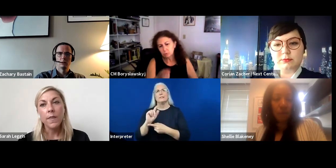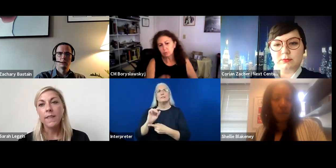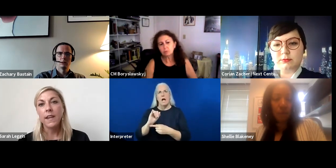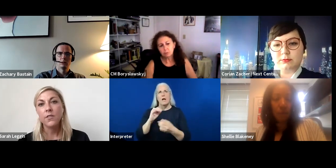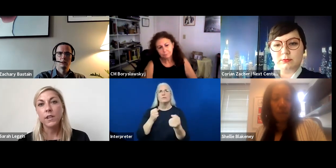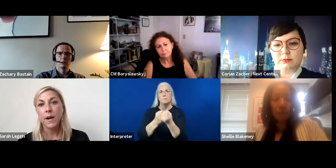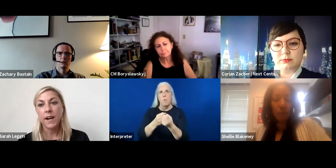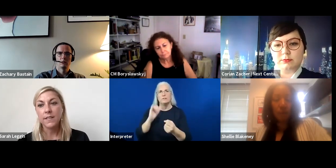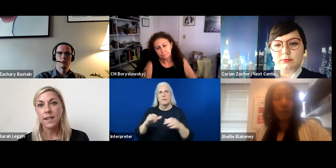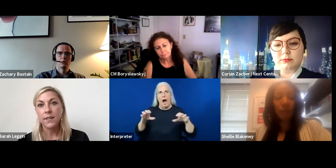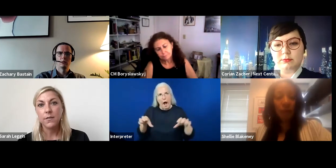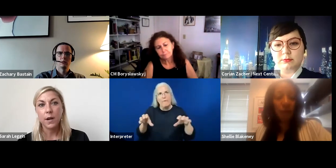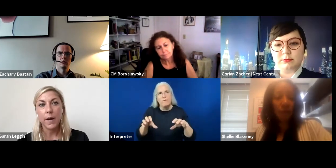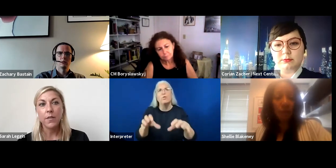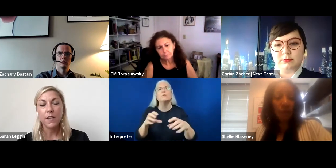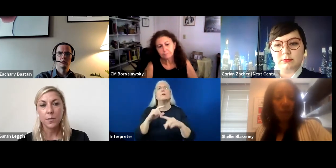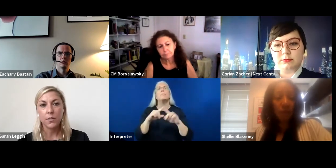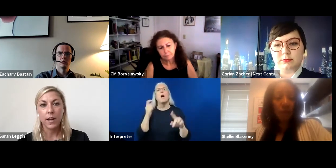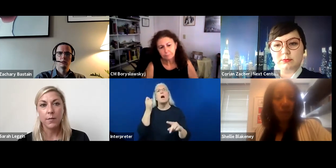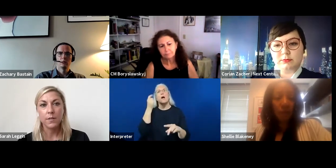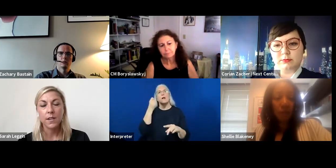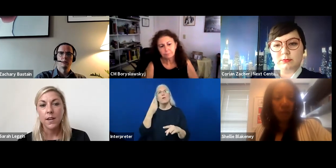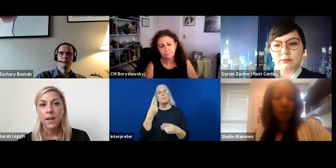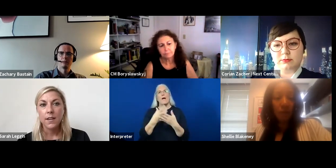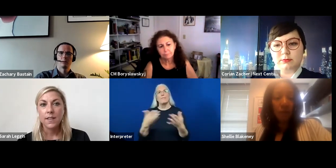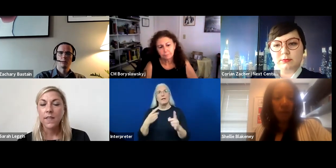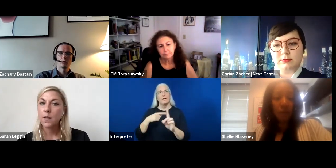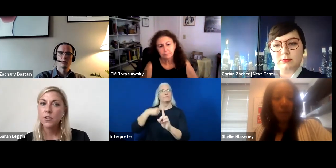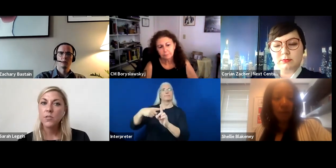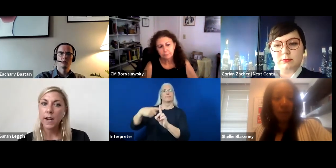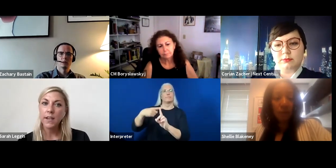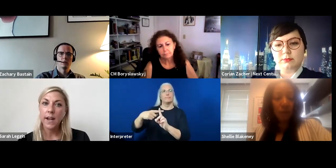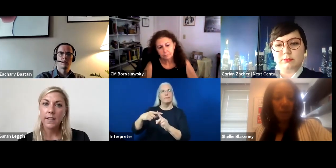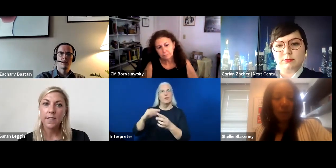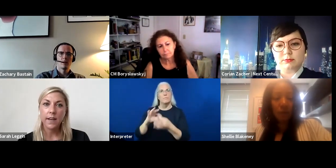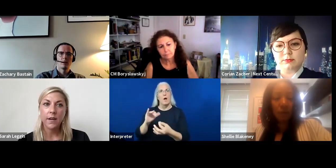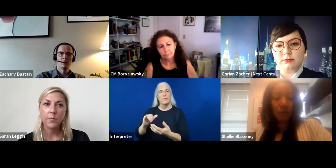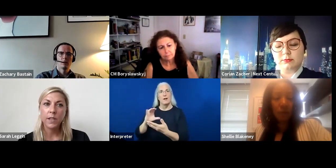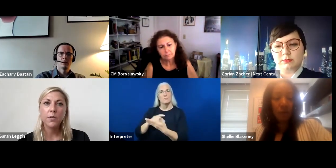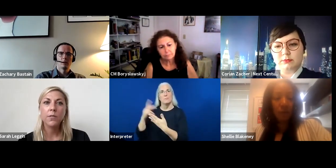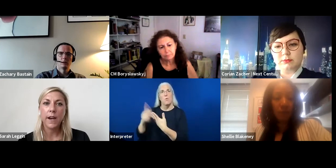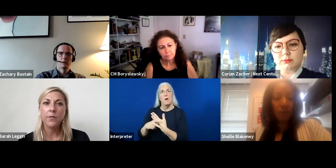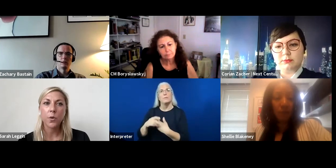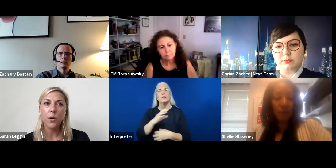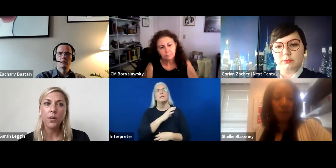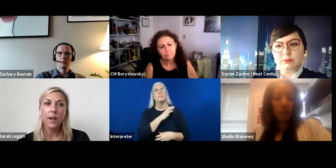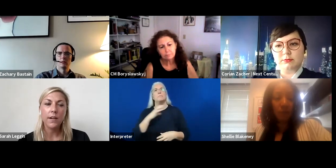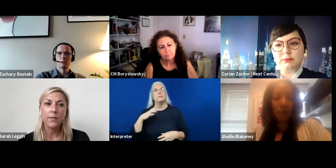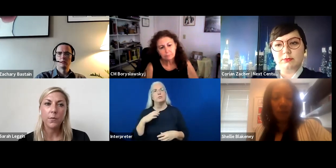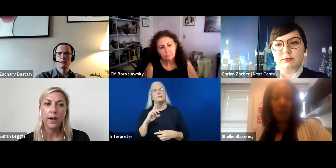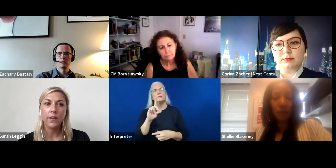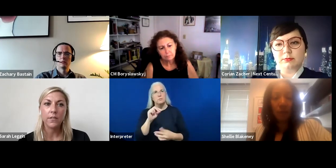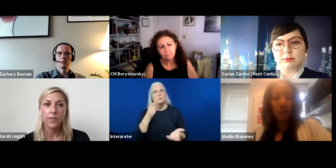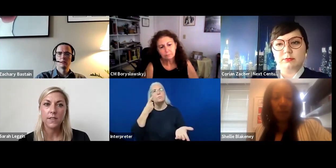But one thing that is really positive about these programs is that the Commission recognized the really profound role